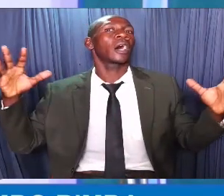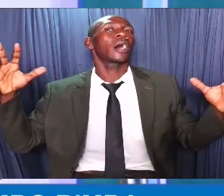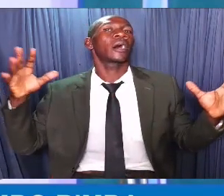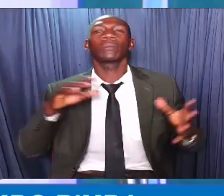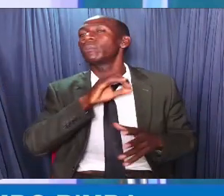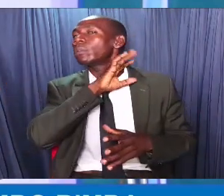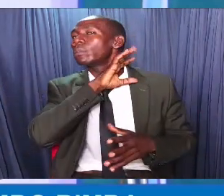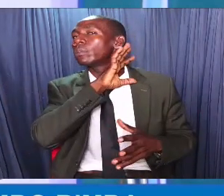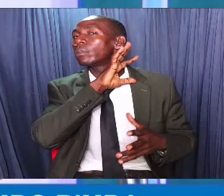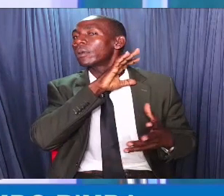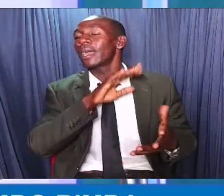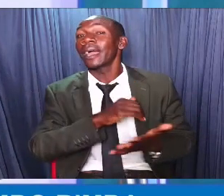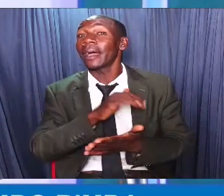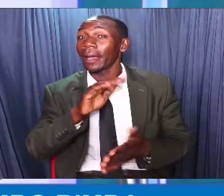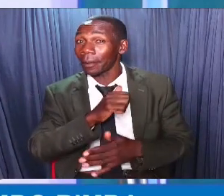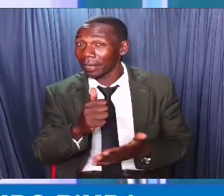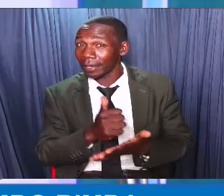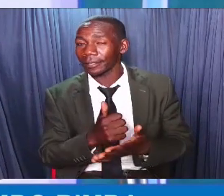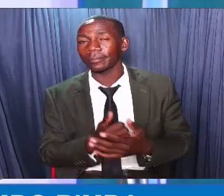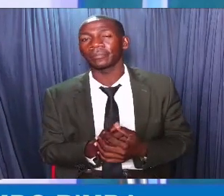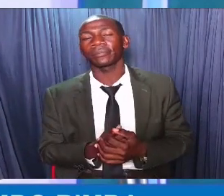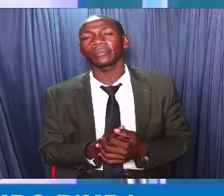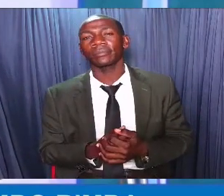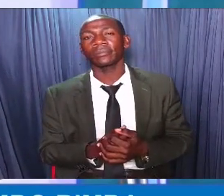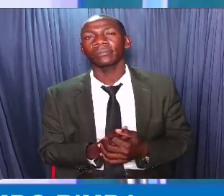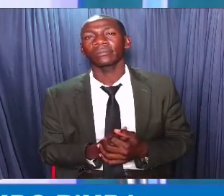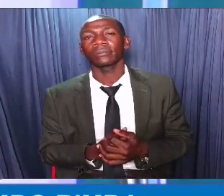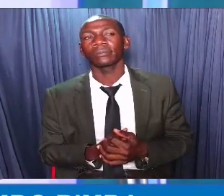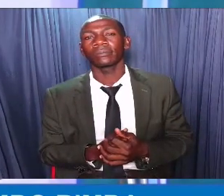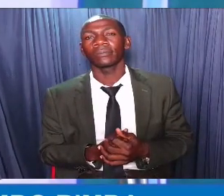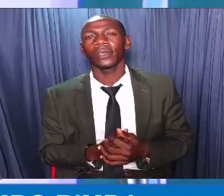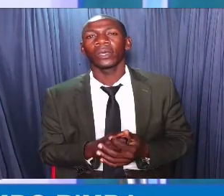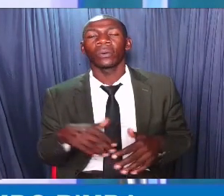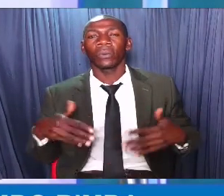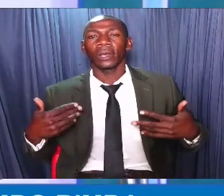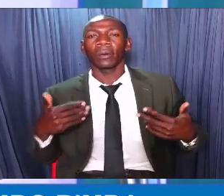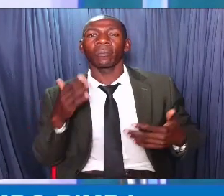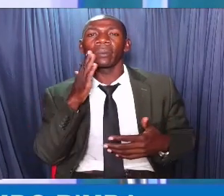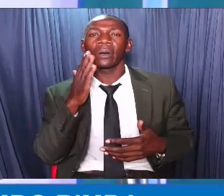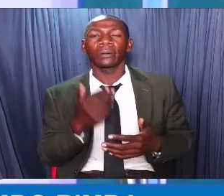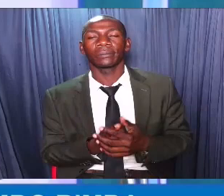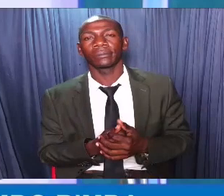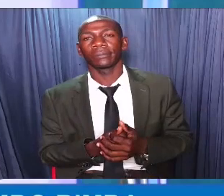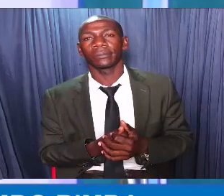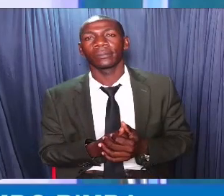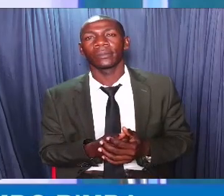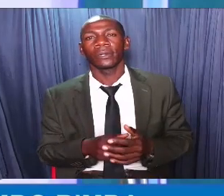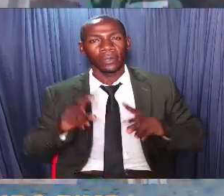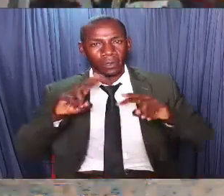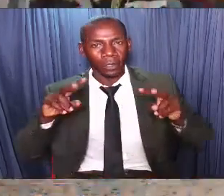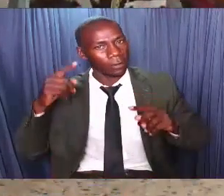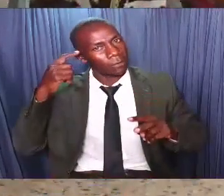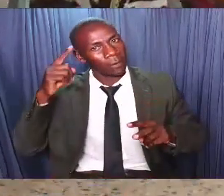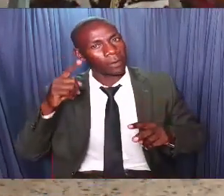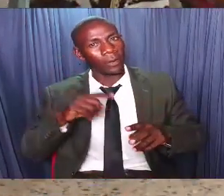heard by many. Amen. Amen. Mama karibu. Welcome mama. Wamekutafuta wiki